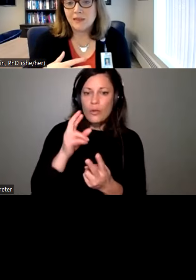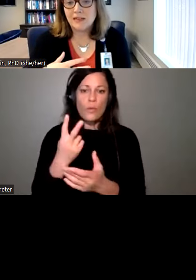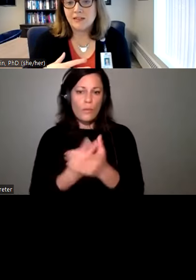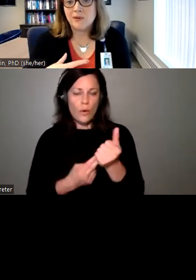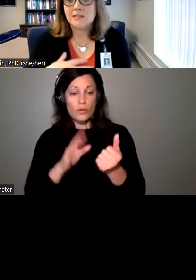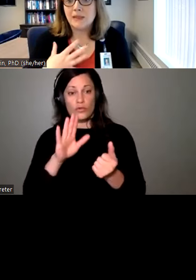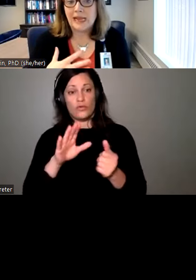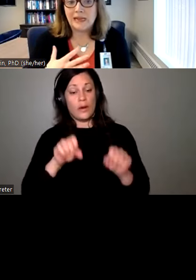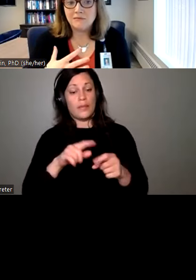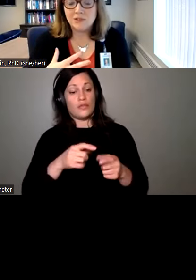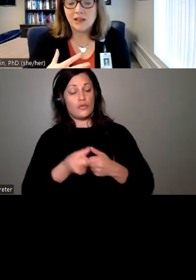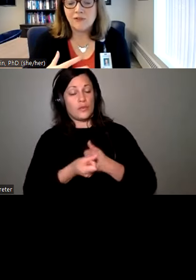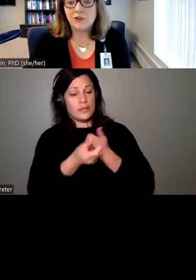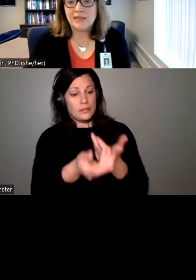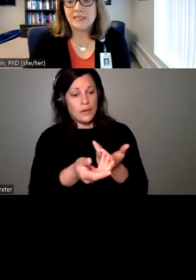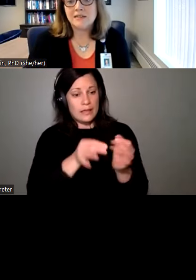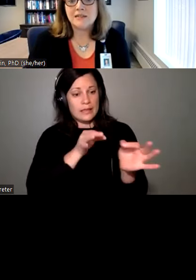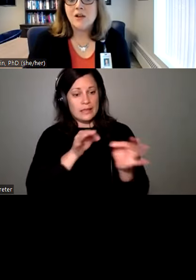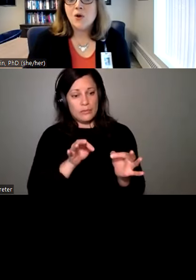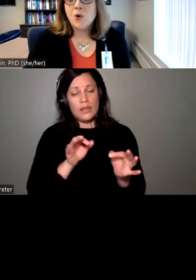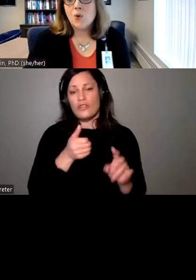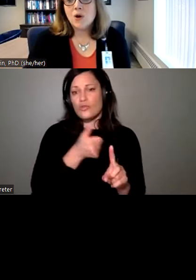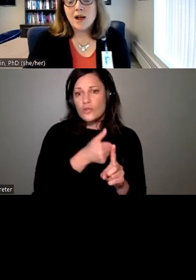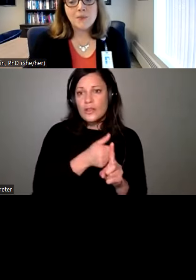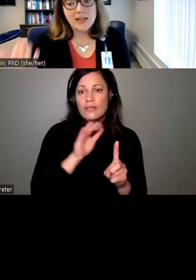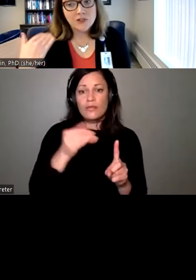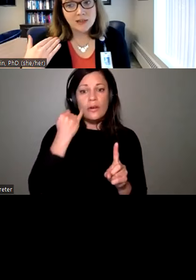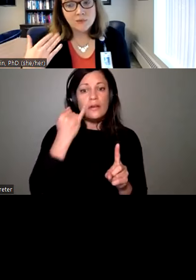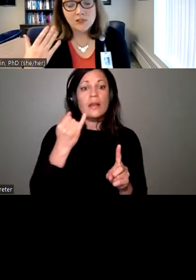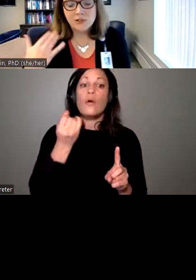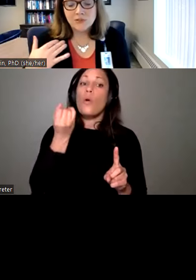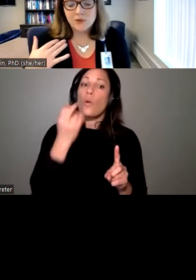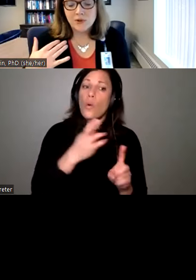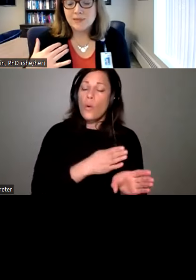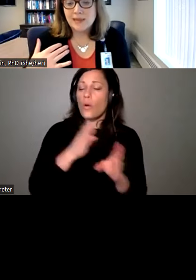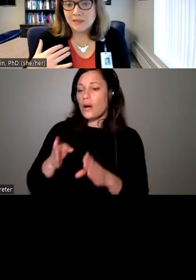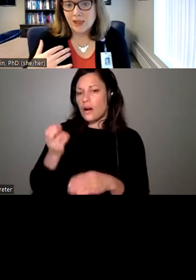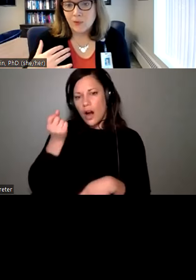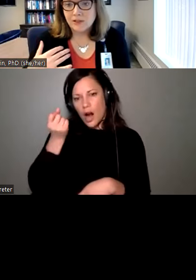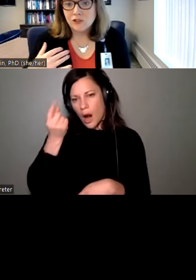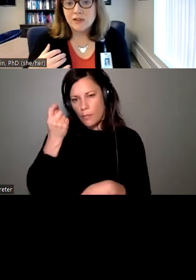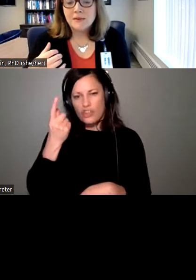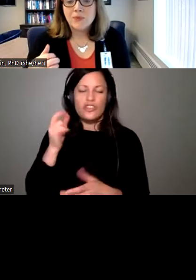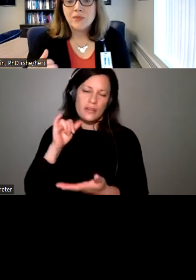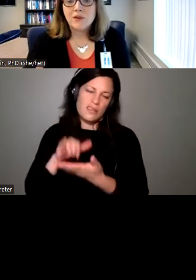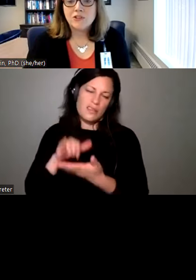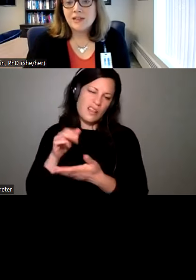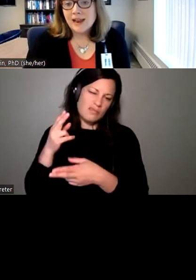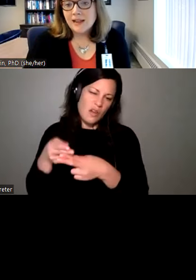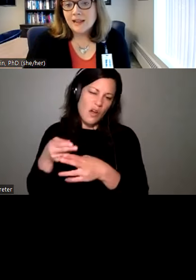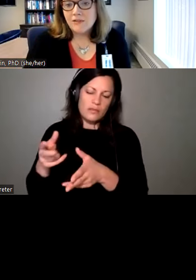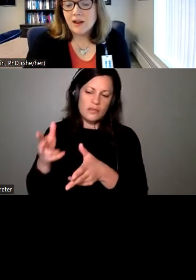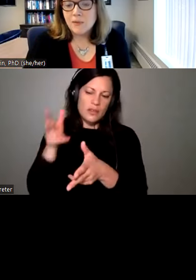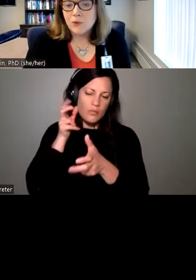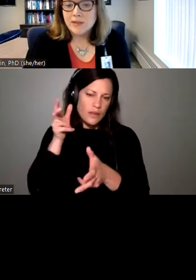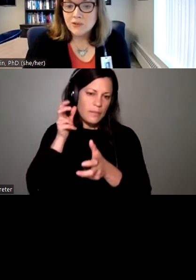your ability to explain yourself and your ideas, or comprehension, which is also known as receptive language. There are